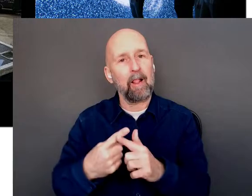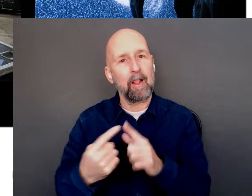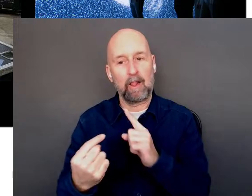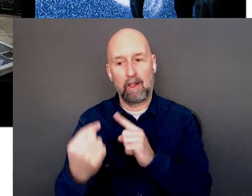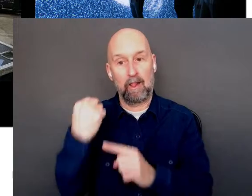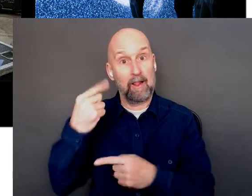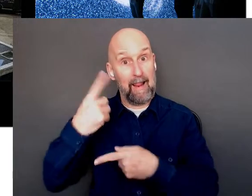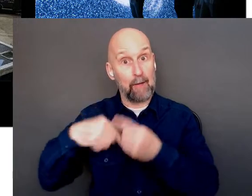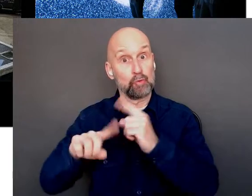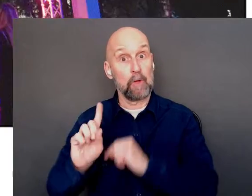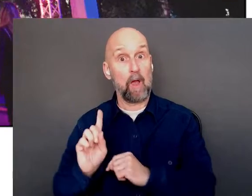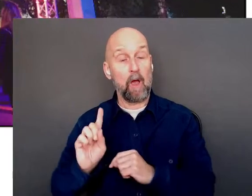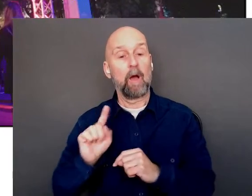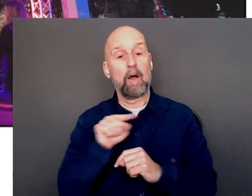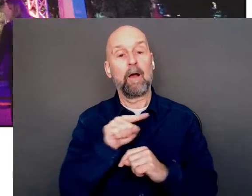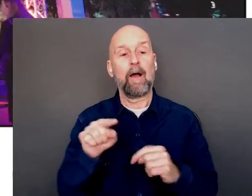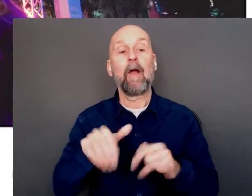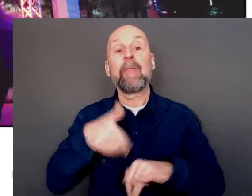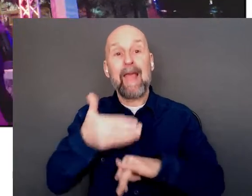looked in the end.